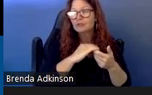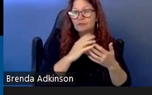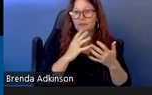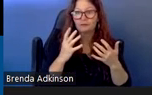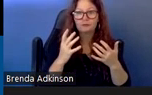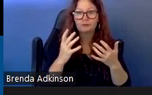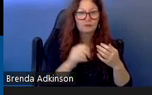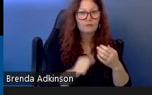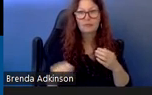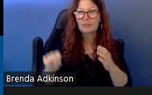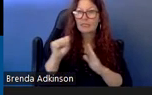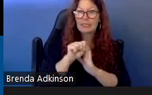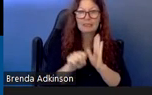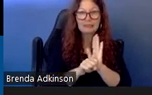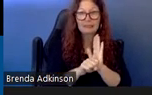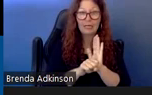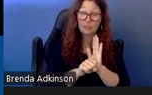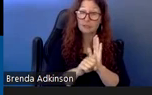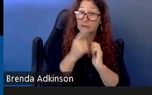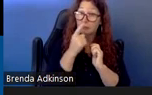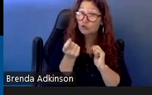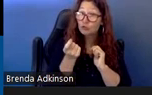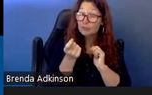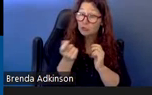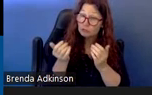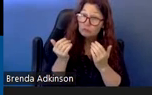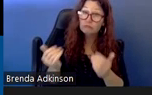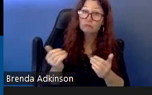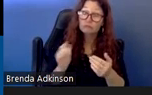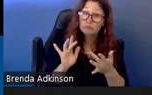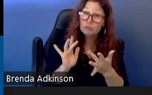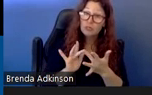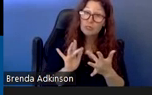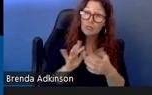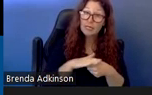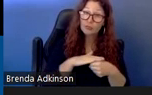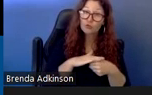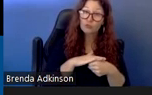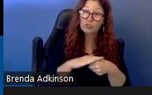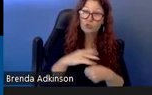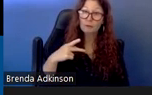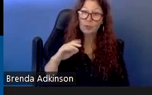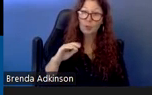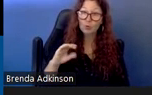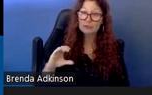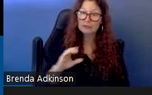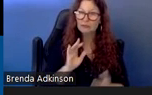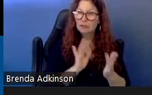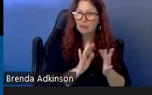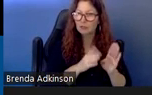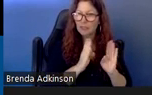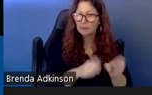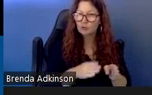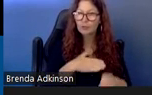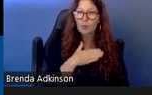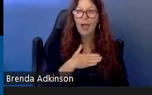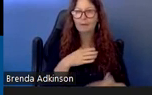any state that is interested, just reach out to your regional POC and we're happy to discuss